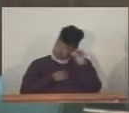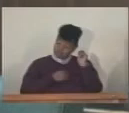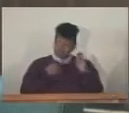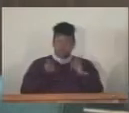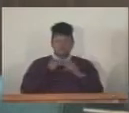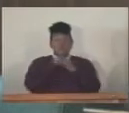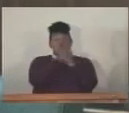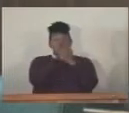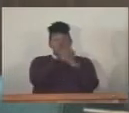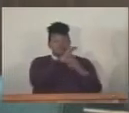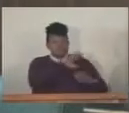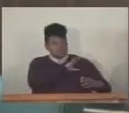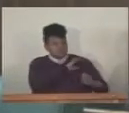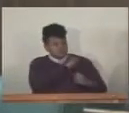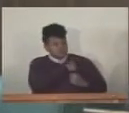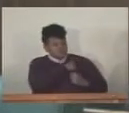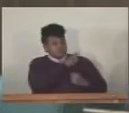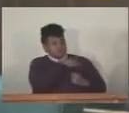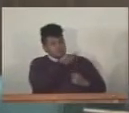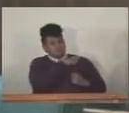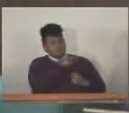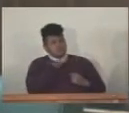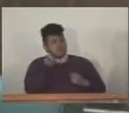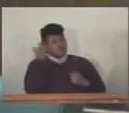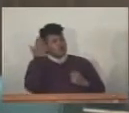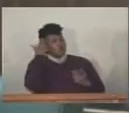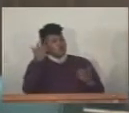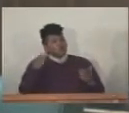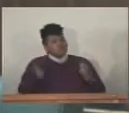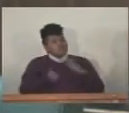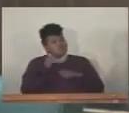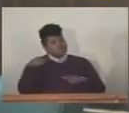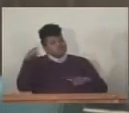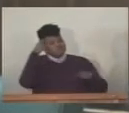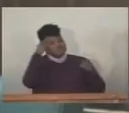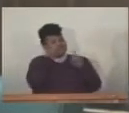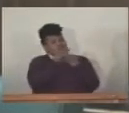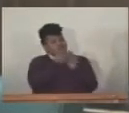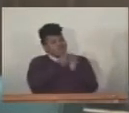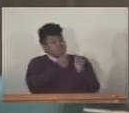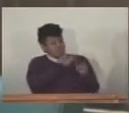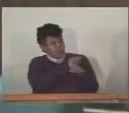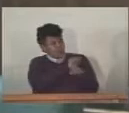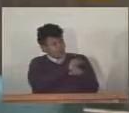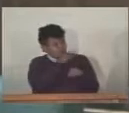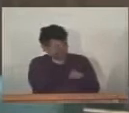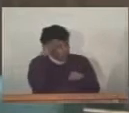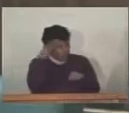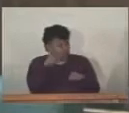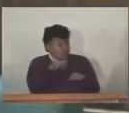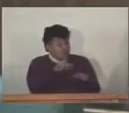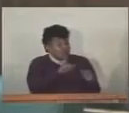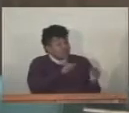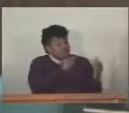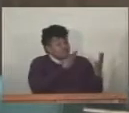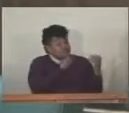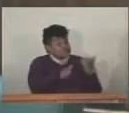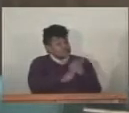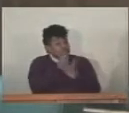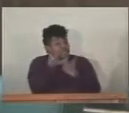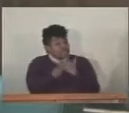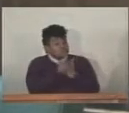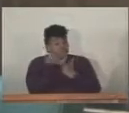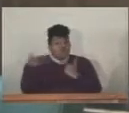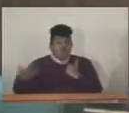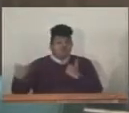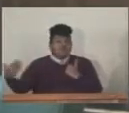jointly, who continue to work under perilous conditions as they face danger every day to serve